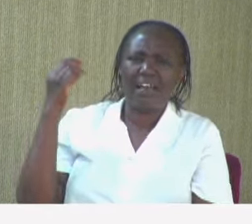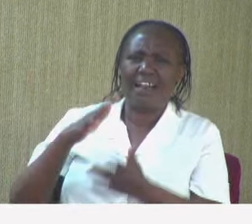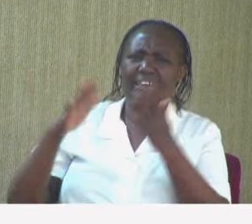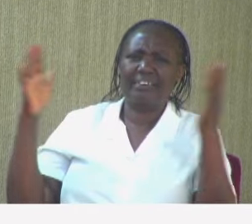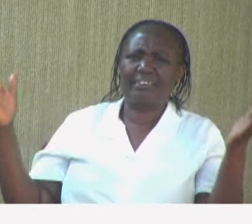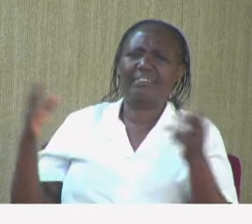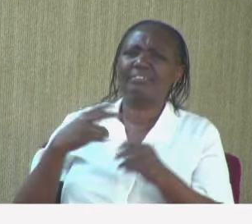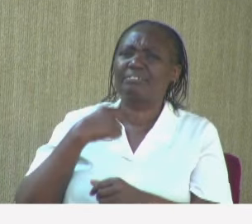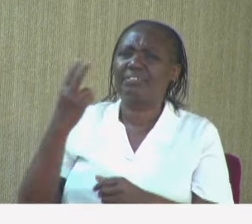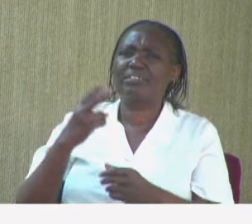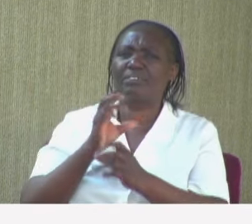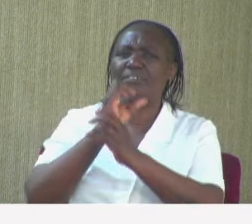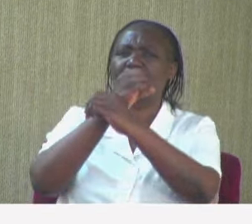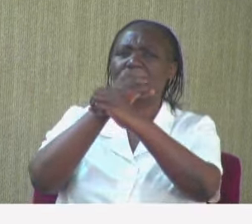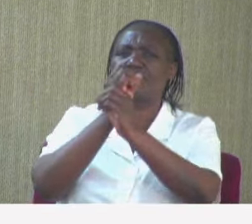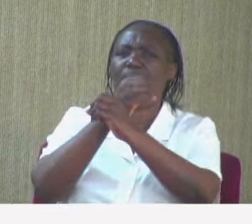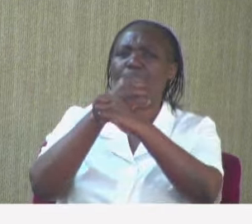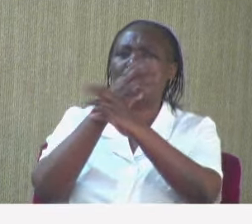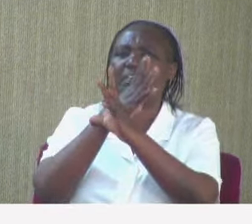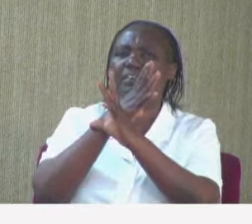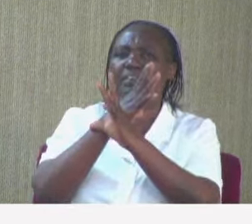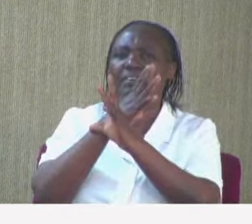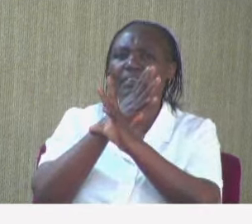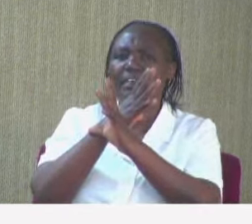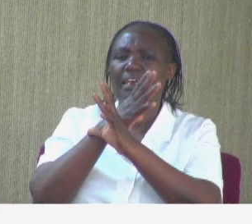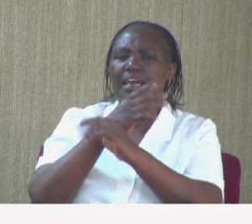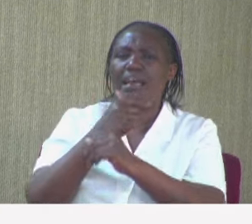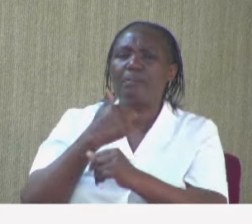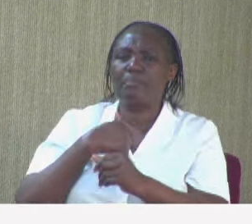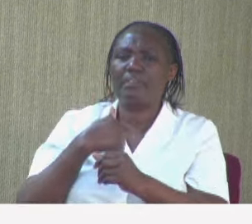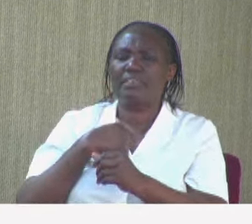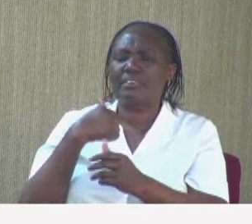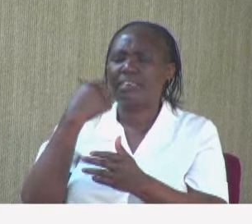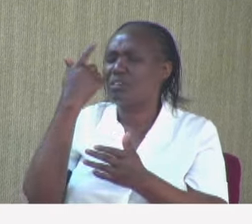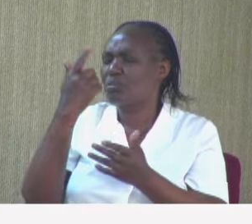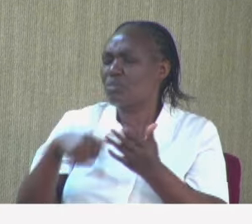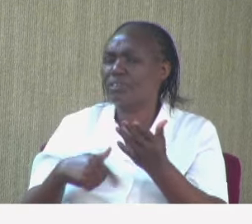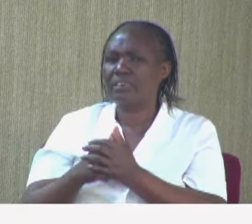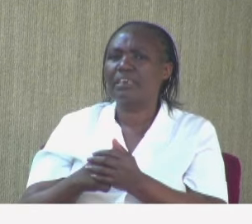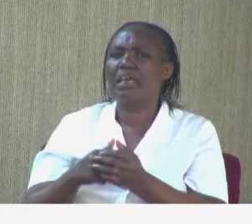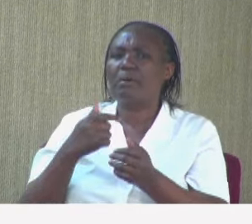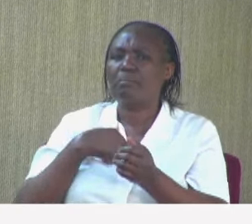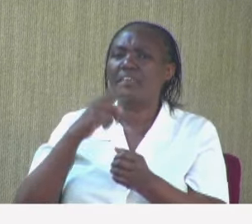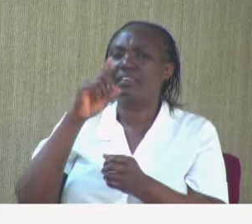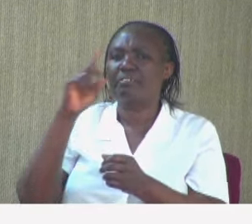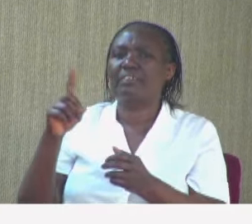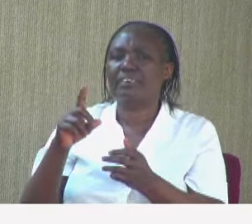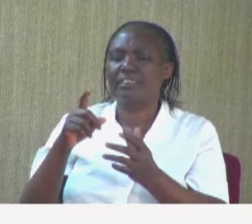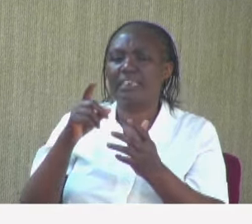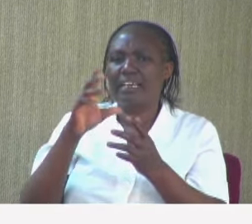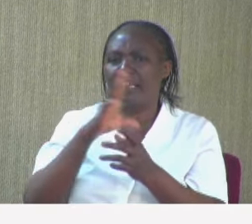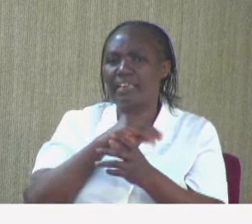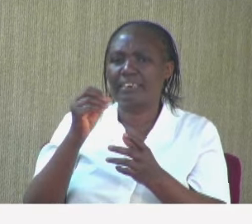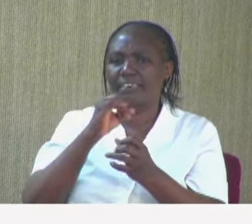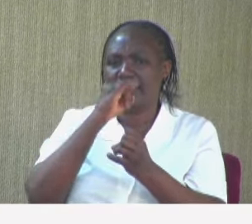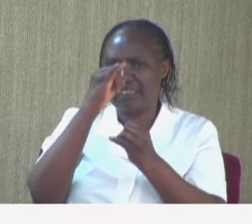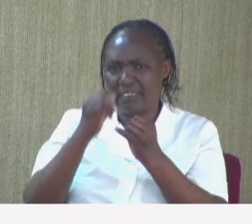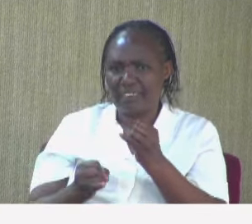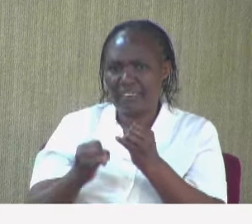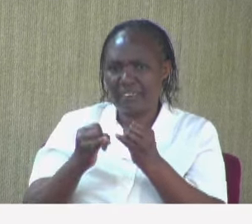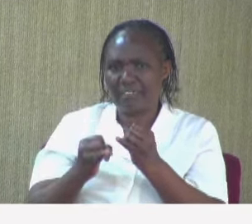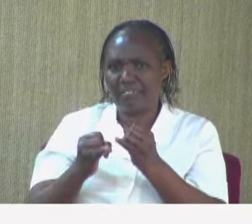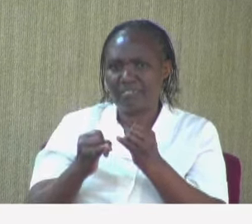as of a trumpet, saying, I am Alpha and Omega, the first and the last. But now notice the last part of the verse. It